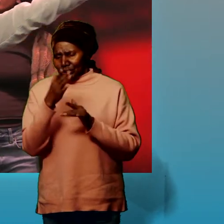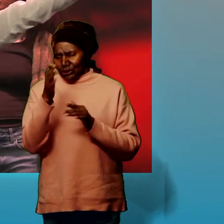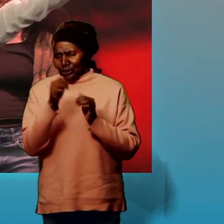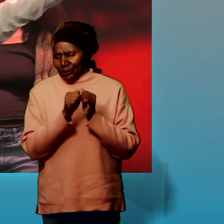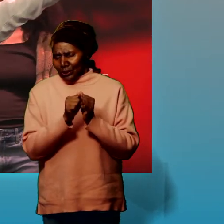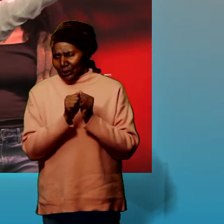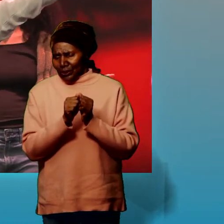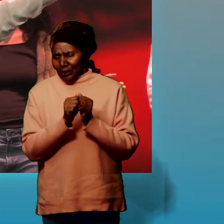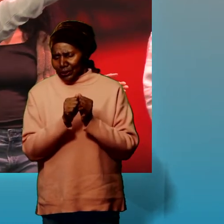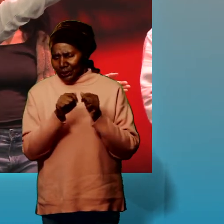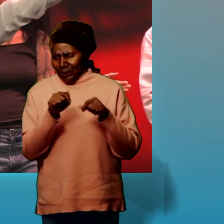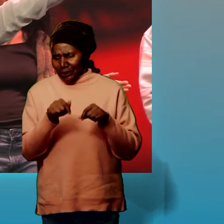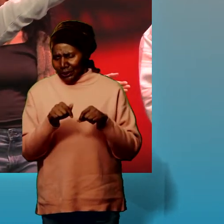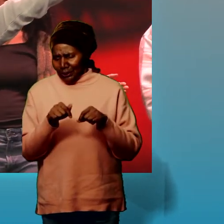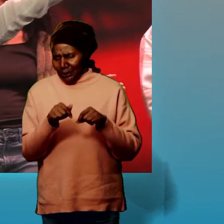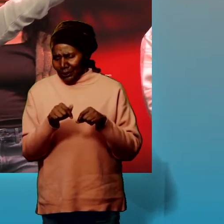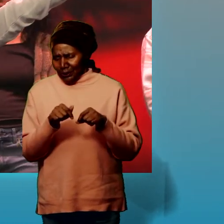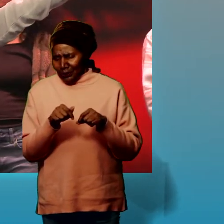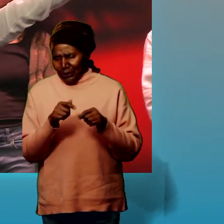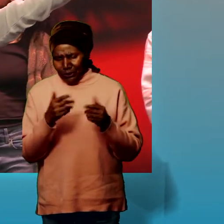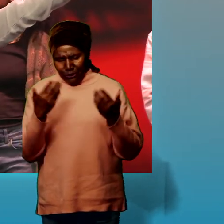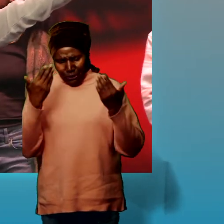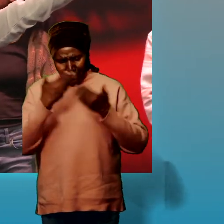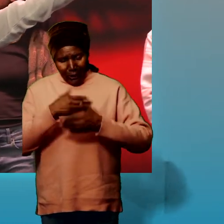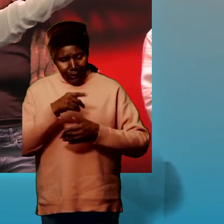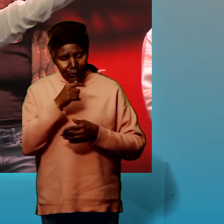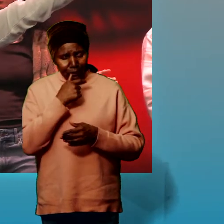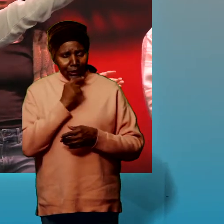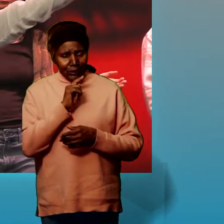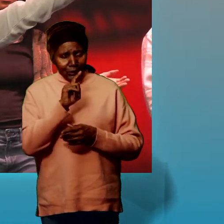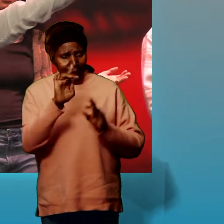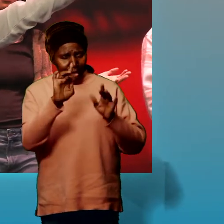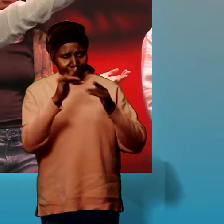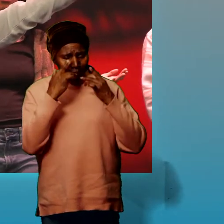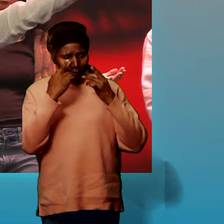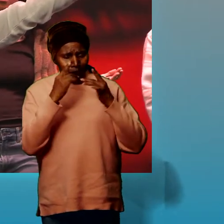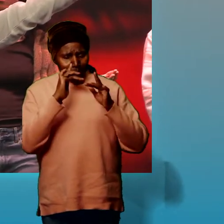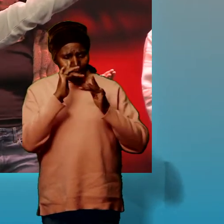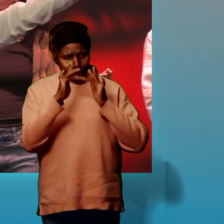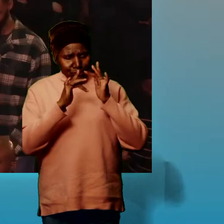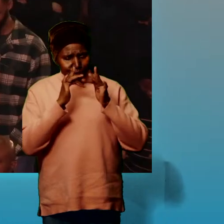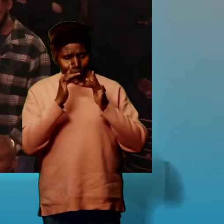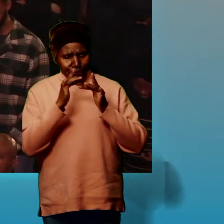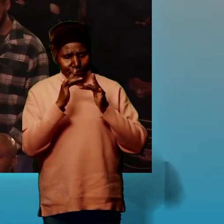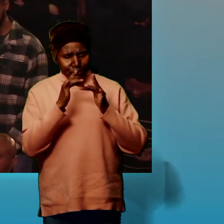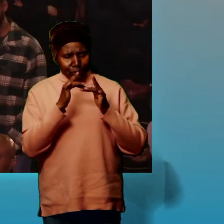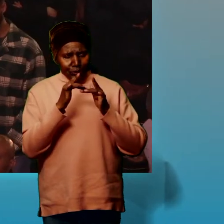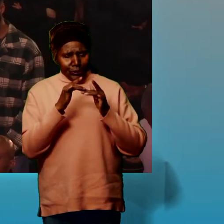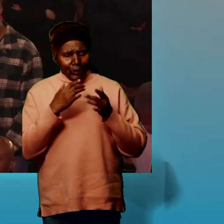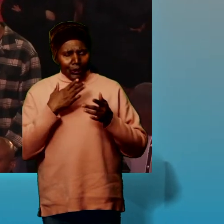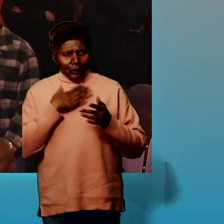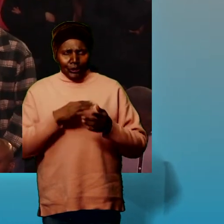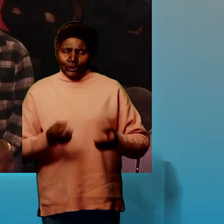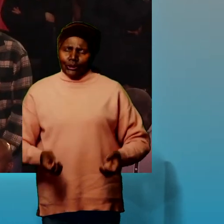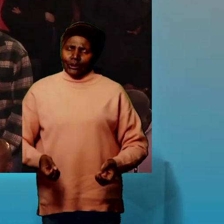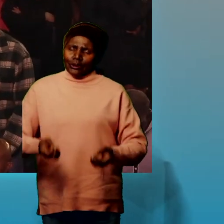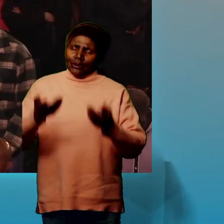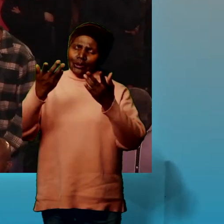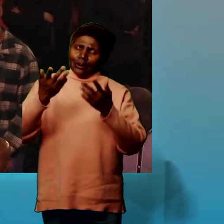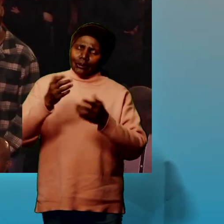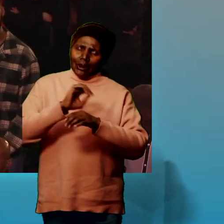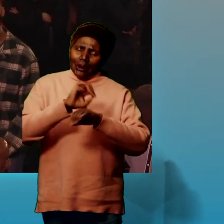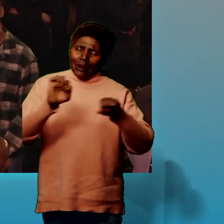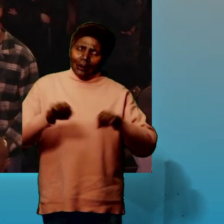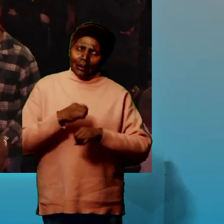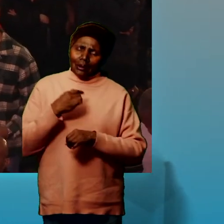in this place, Lord, and tonight, those online, Lord, we just want to surrender our lives afresh. Lord, we want to hand you our lives. And Lord, we want to